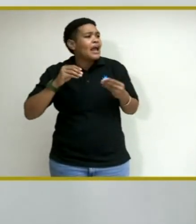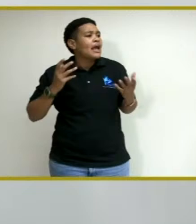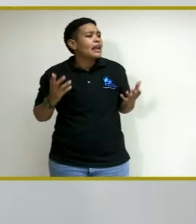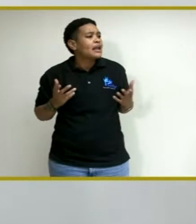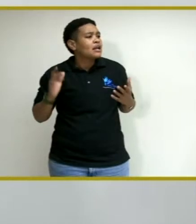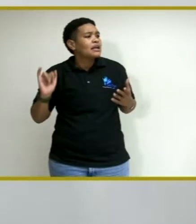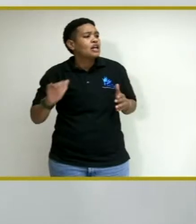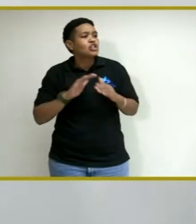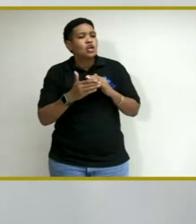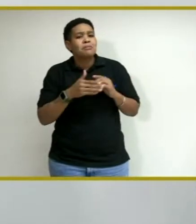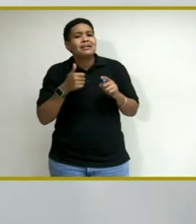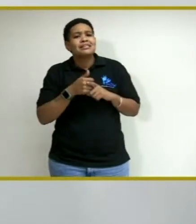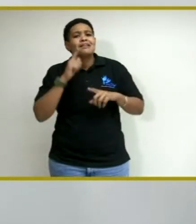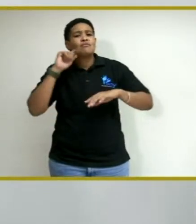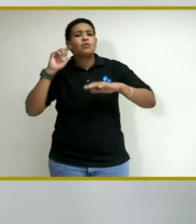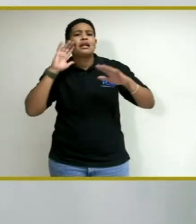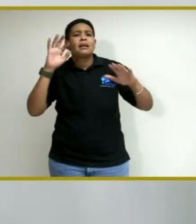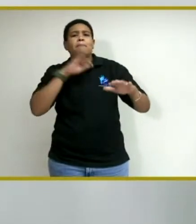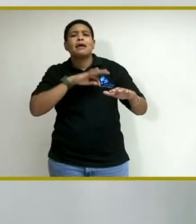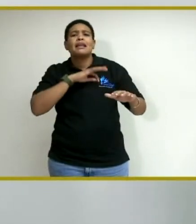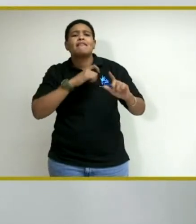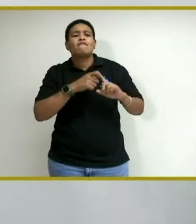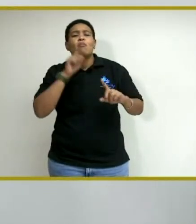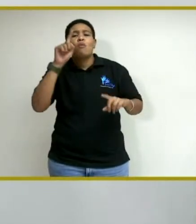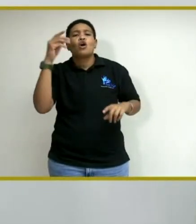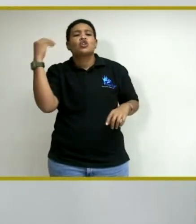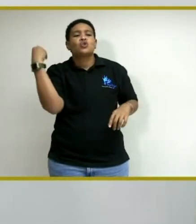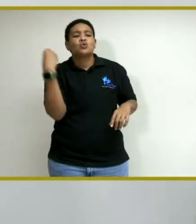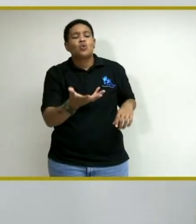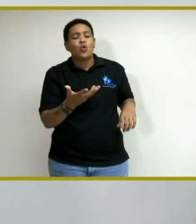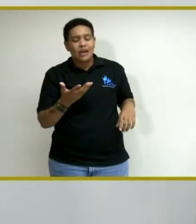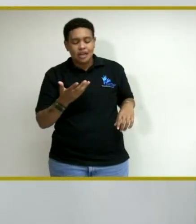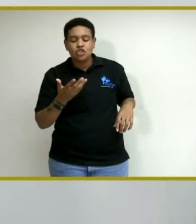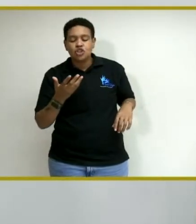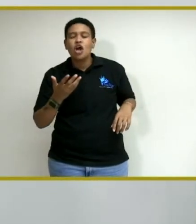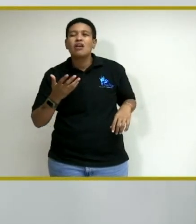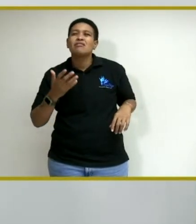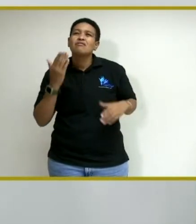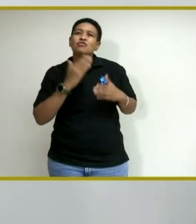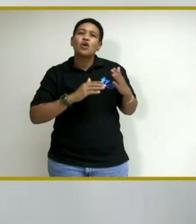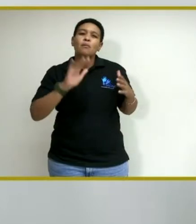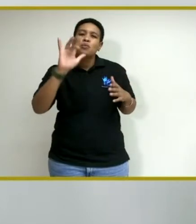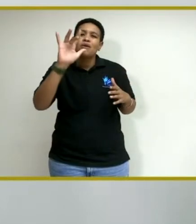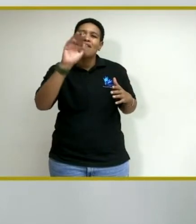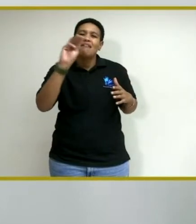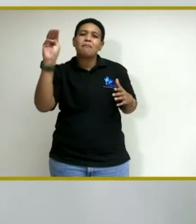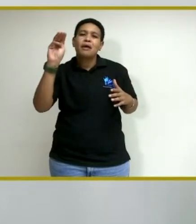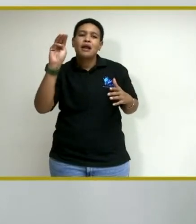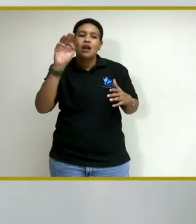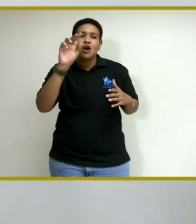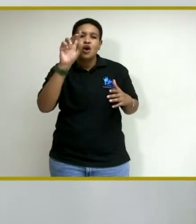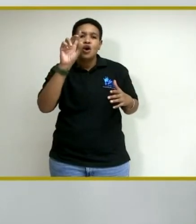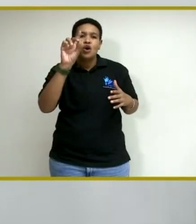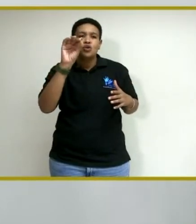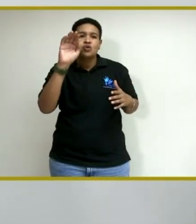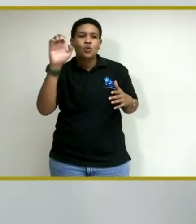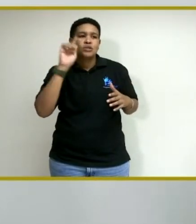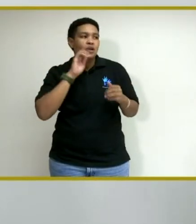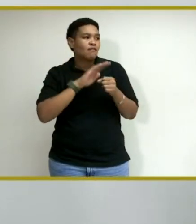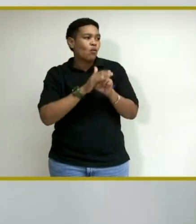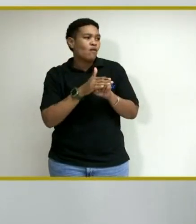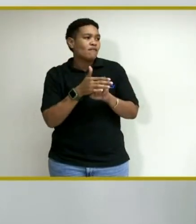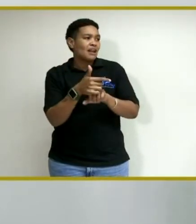Trade that Jamaica is set to benefit from an initial donation of some 25 million doses of COVID-19